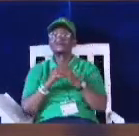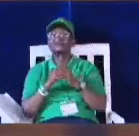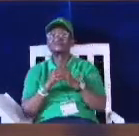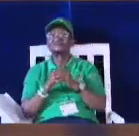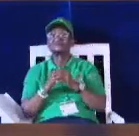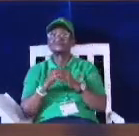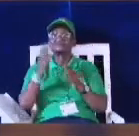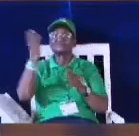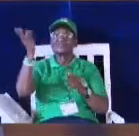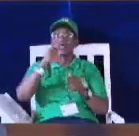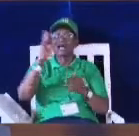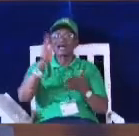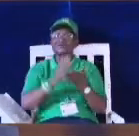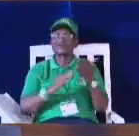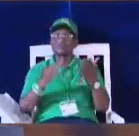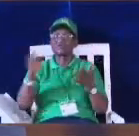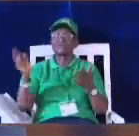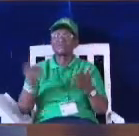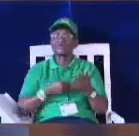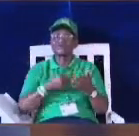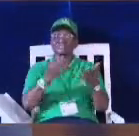There are some of us here,